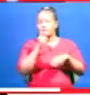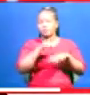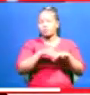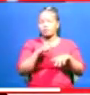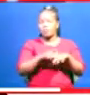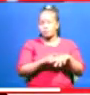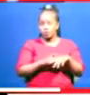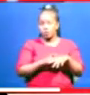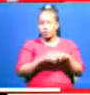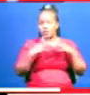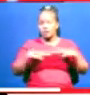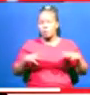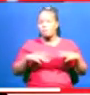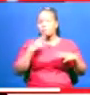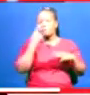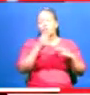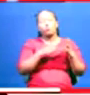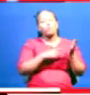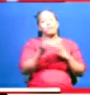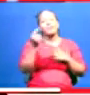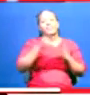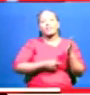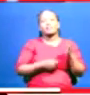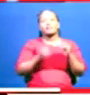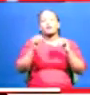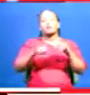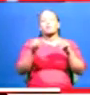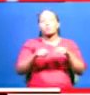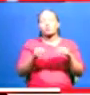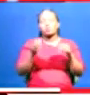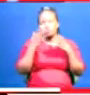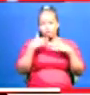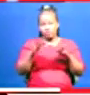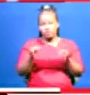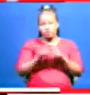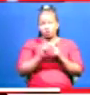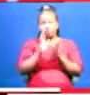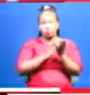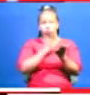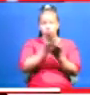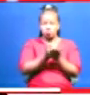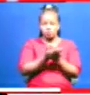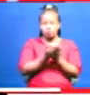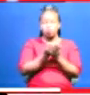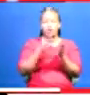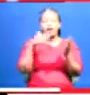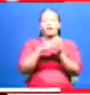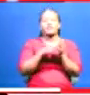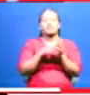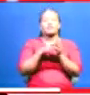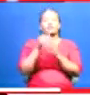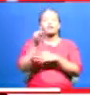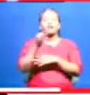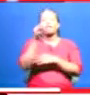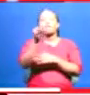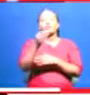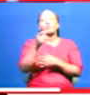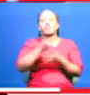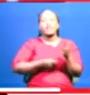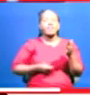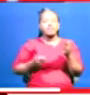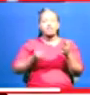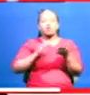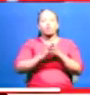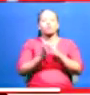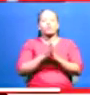taxpayer can offset their claim against future tax liability without further